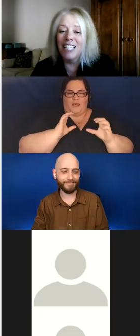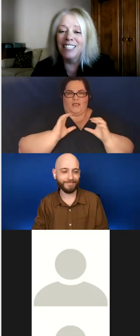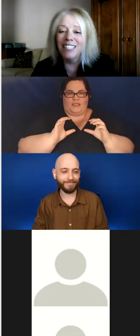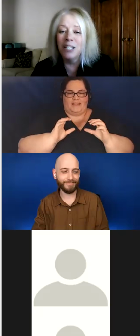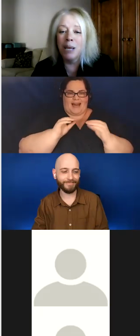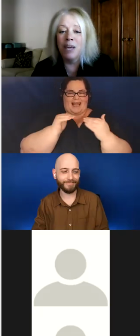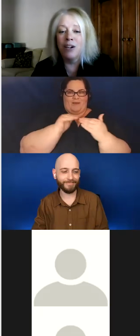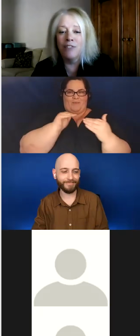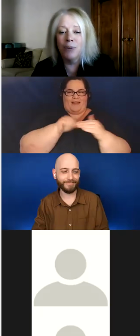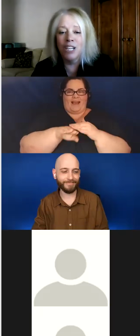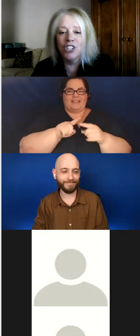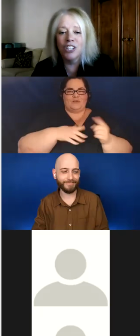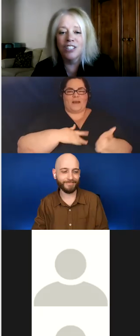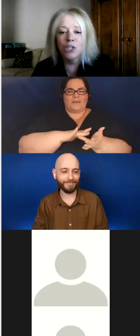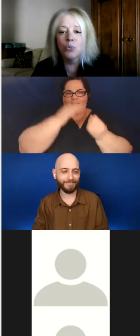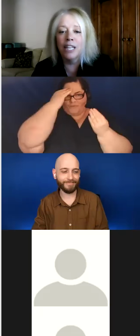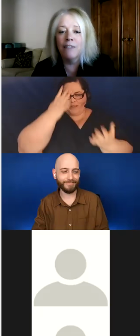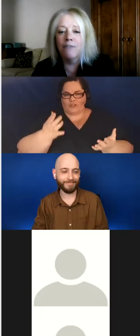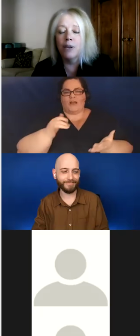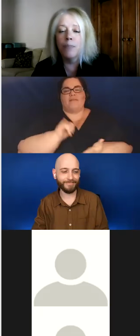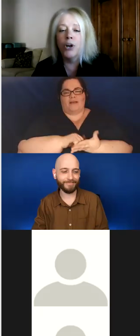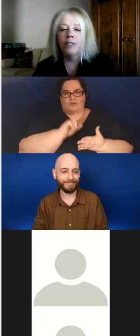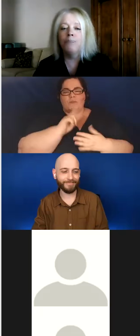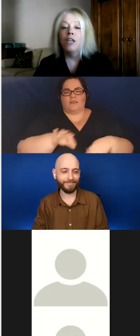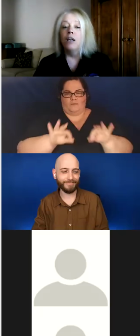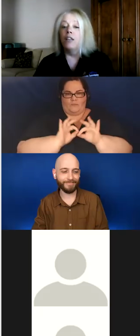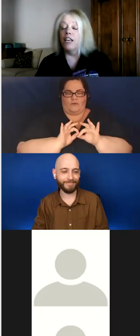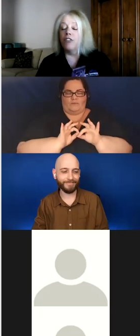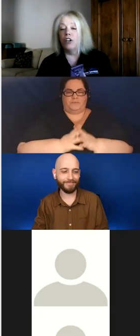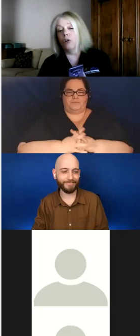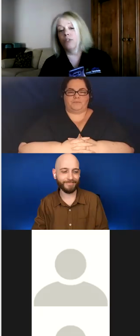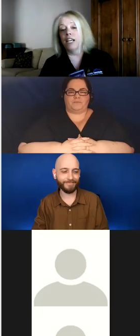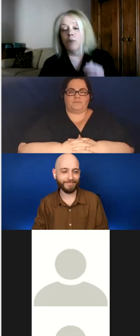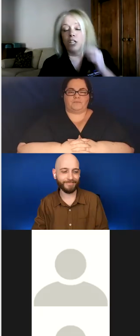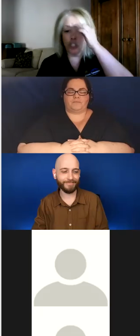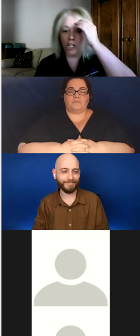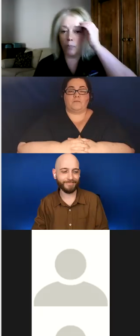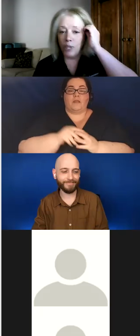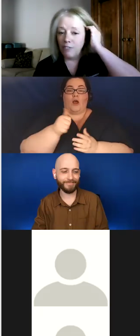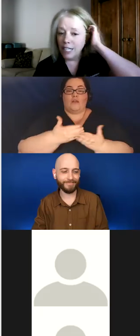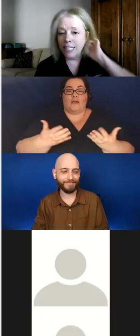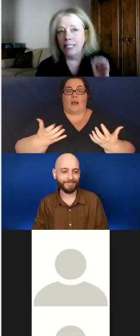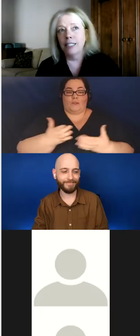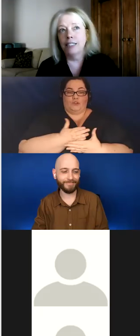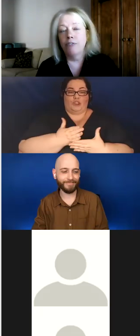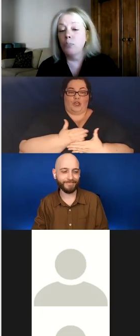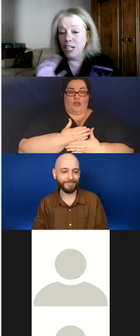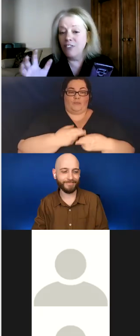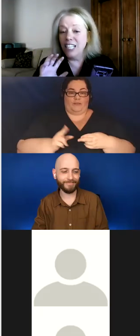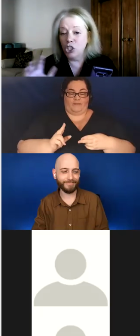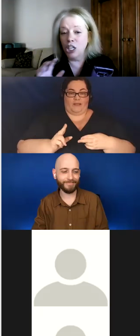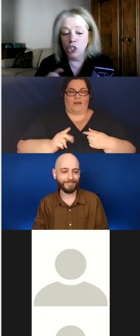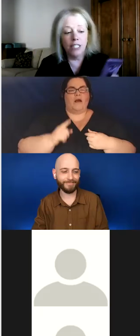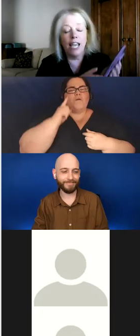equal access to my medical information. So that's really important. The other thing I want to just share briefly is for